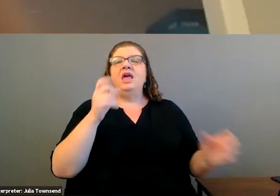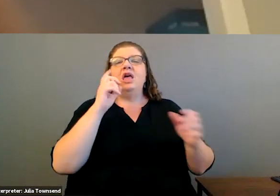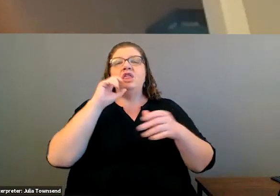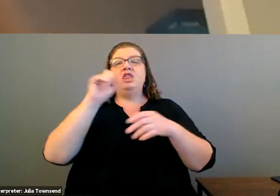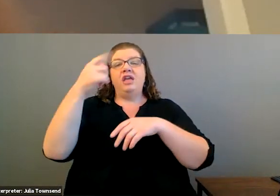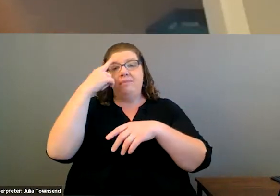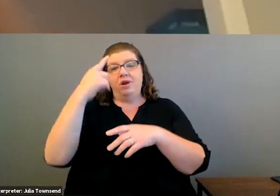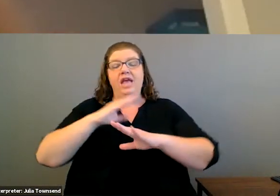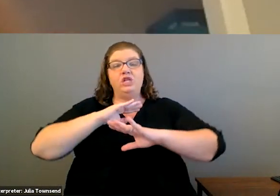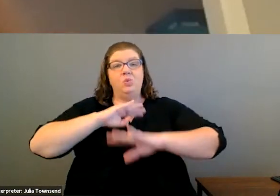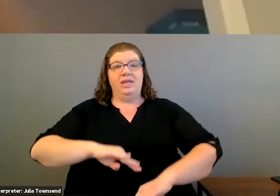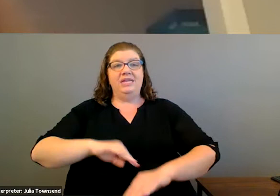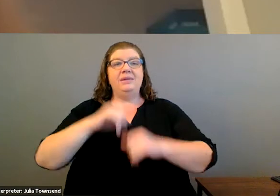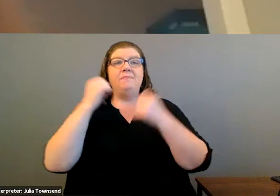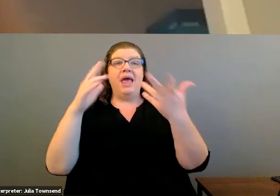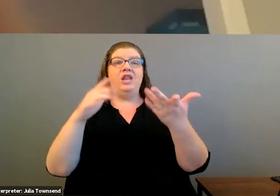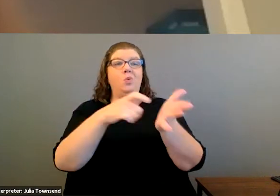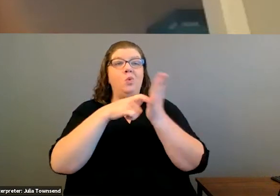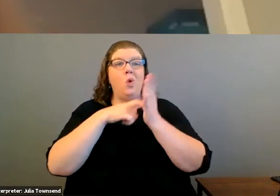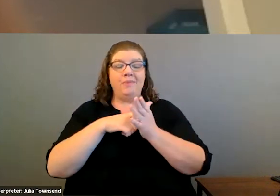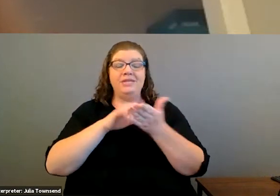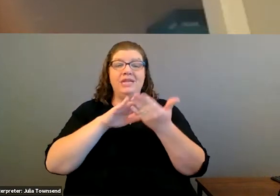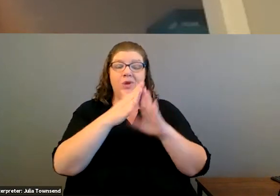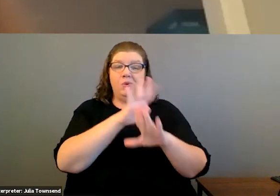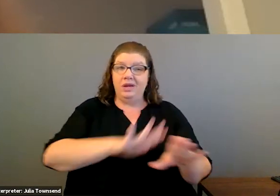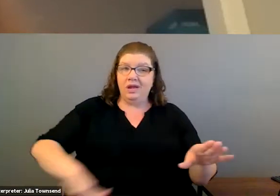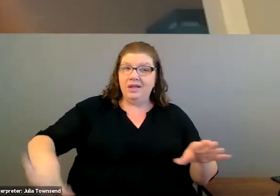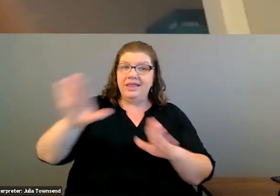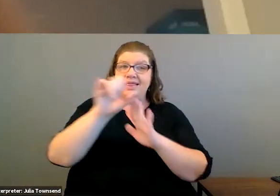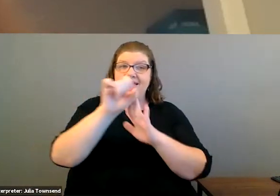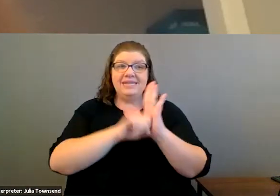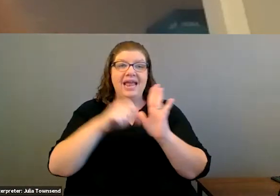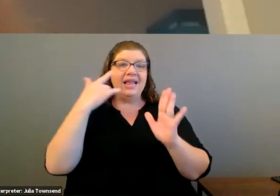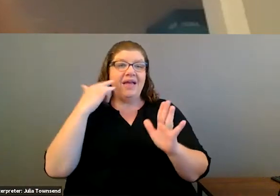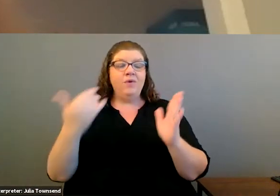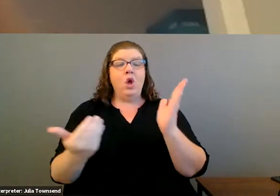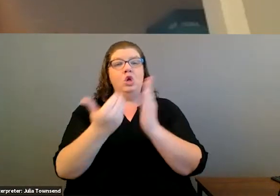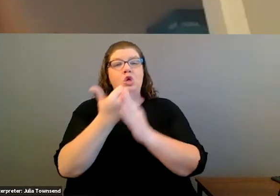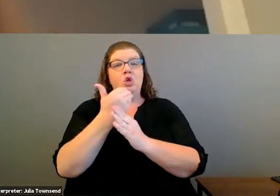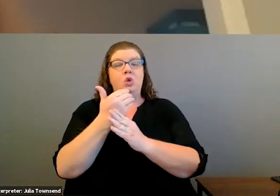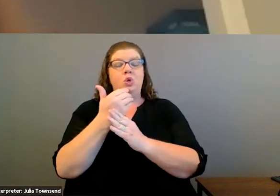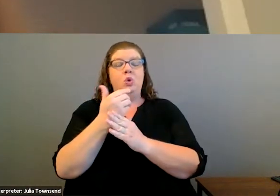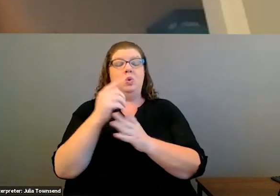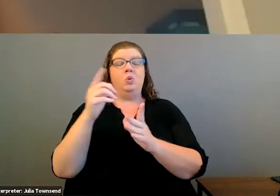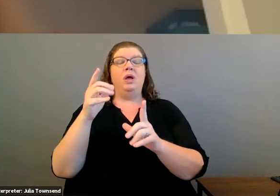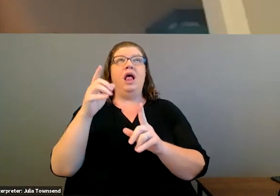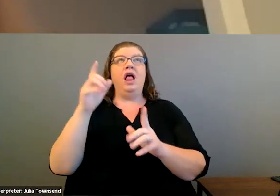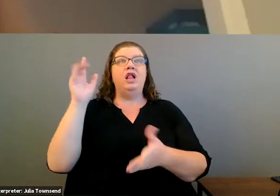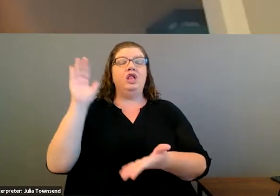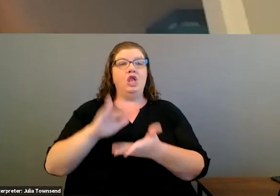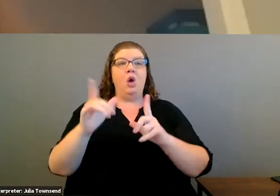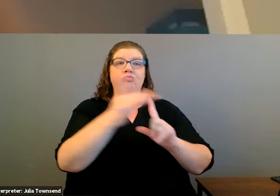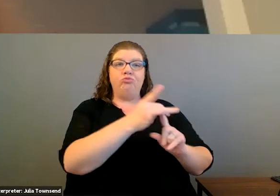were in our community across the state of California with the new low case rates. I thought it might be helpful tonight to talk about